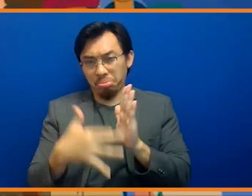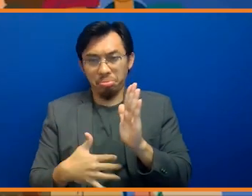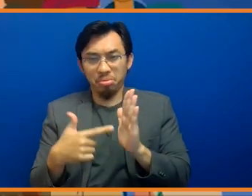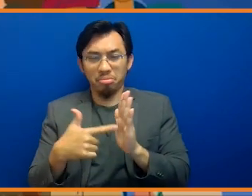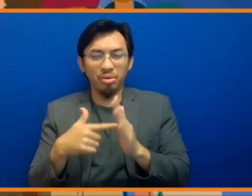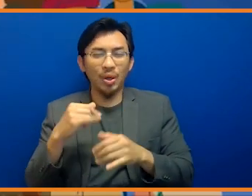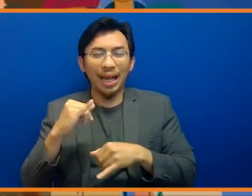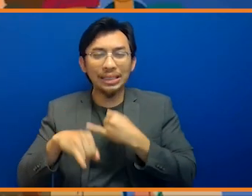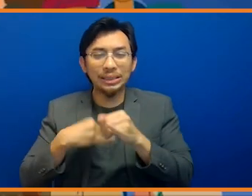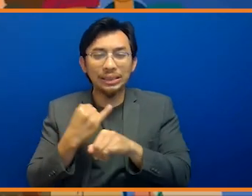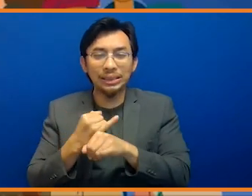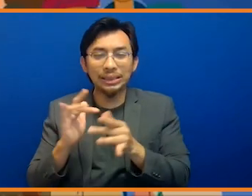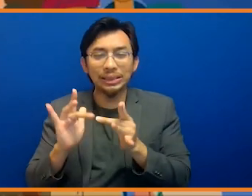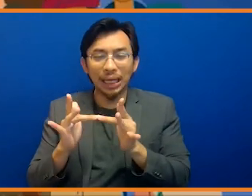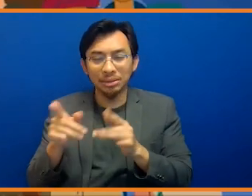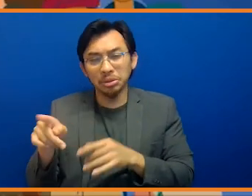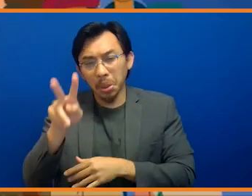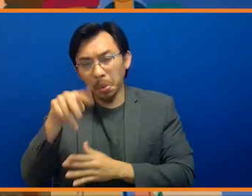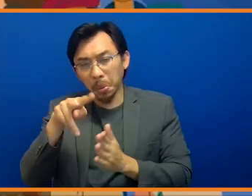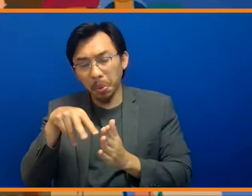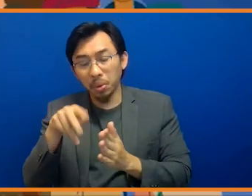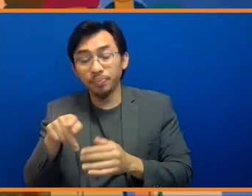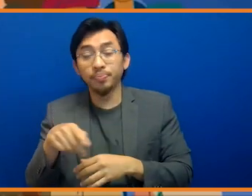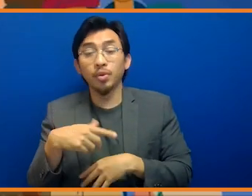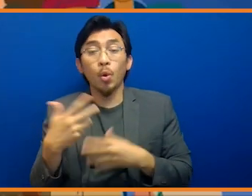the internet. But what I want